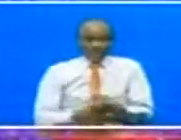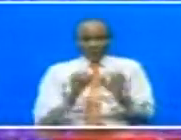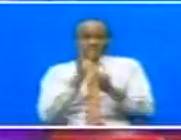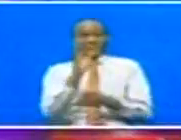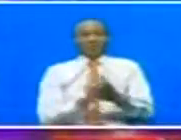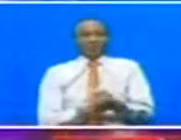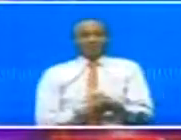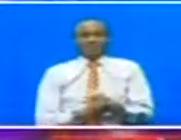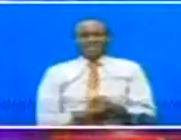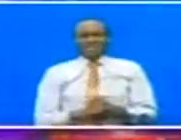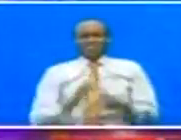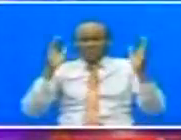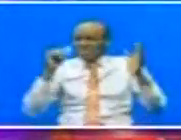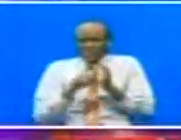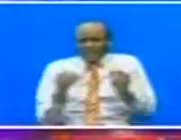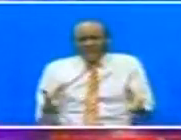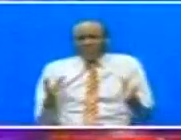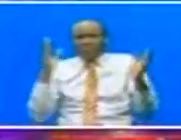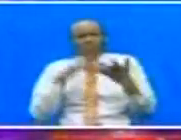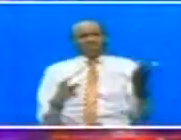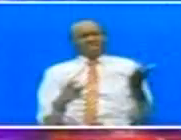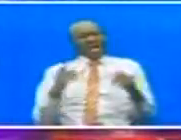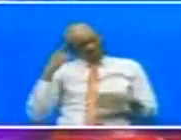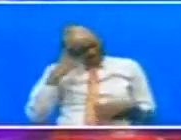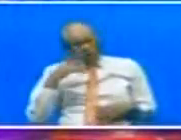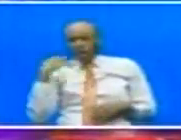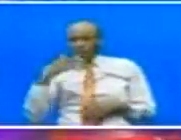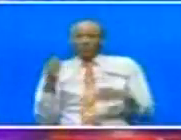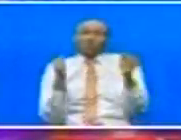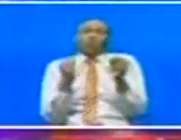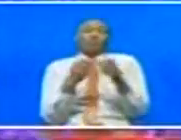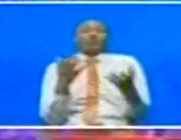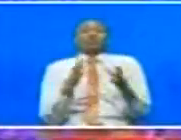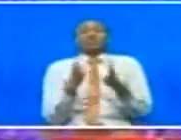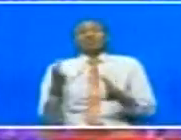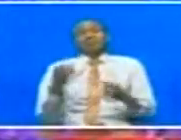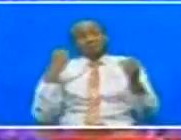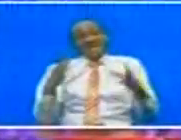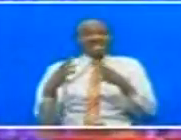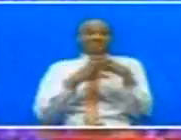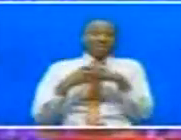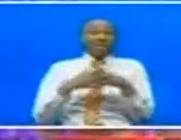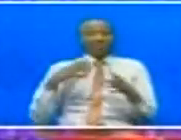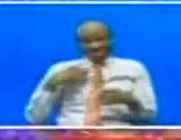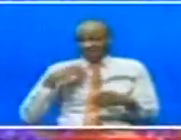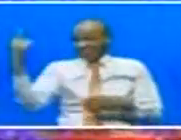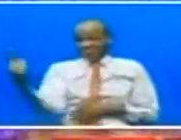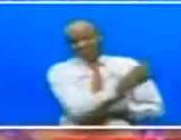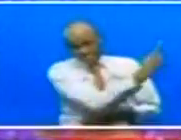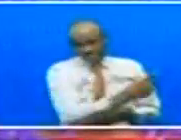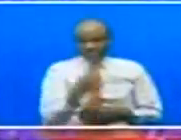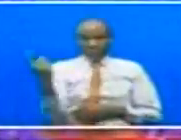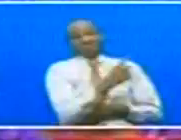Betty. I mean, it's a big deal. Yeah, it's a big deal because perhaps we have been out in the cold for so long. All these U.S. presidents bypass us. Go